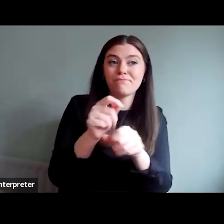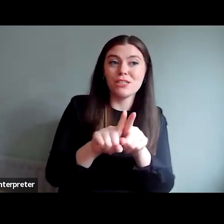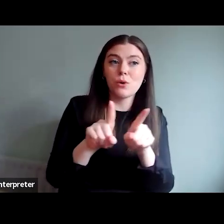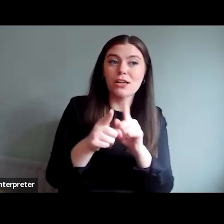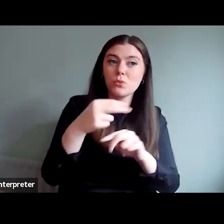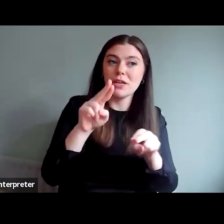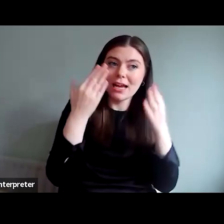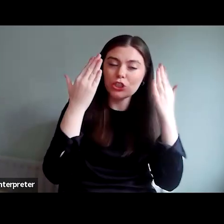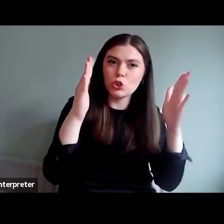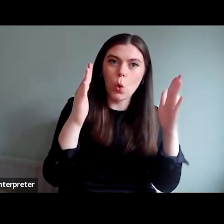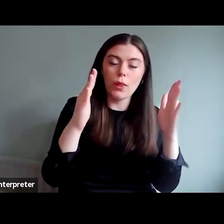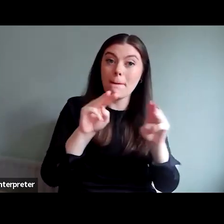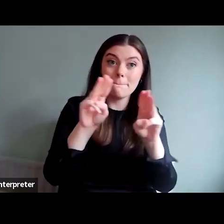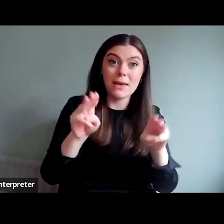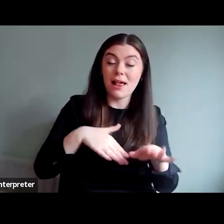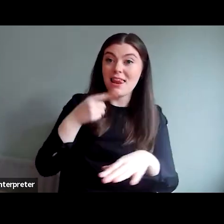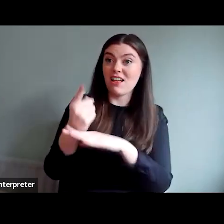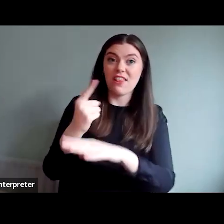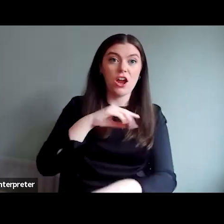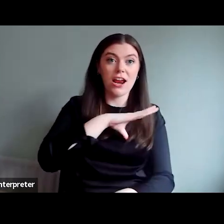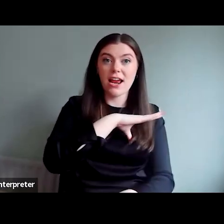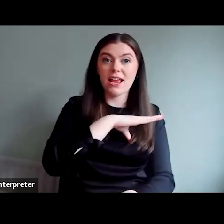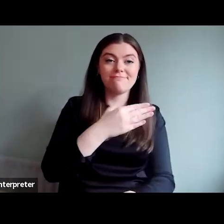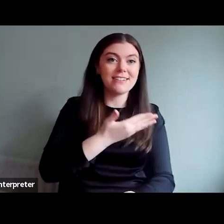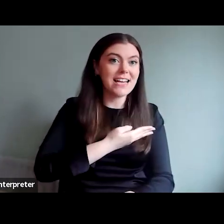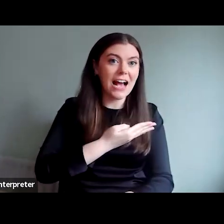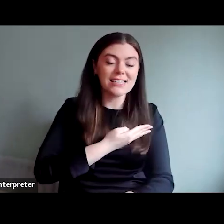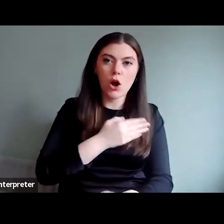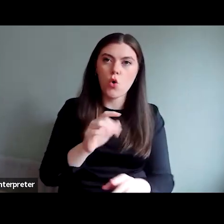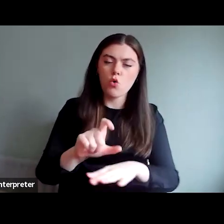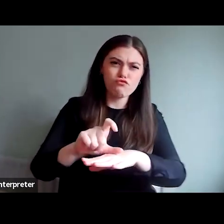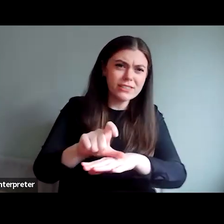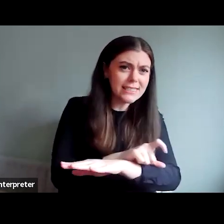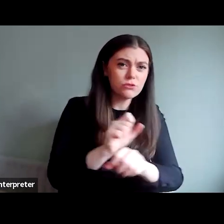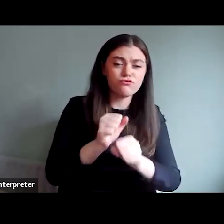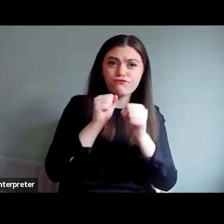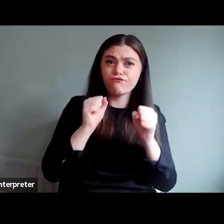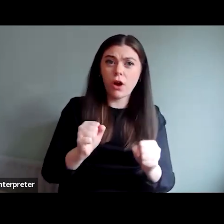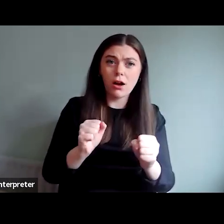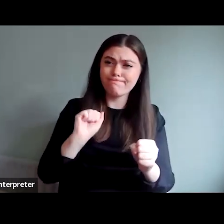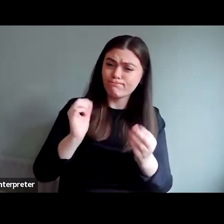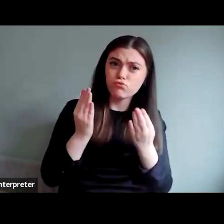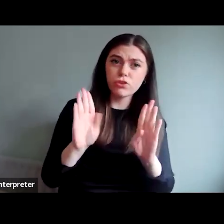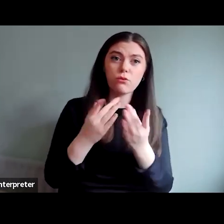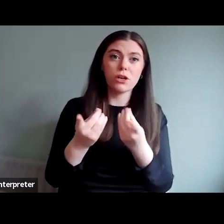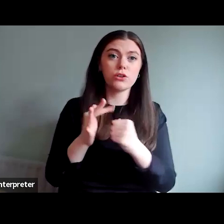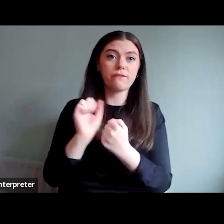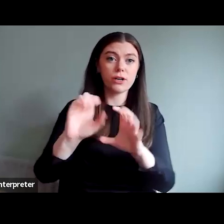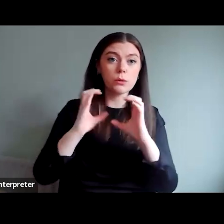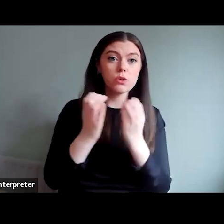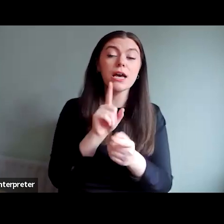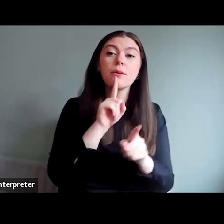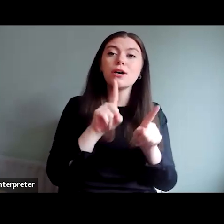Gaza themselves and the work that they do in their own communities and the courage and resilience of them, but also reminding ourselves of the power